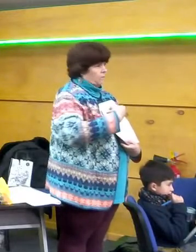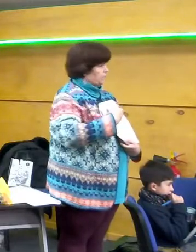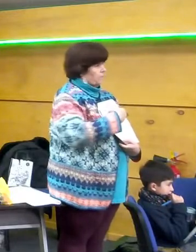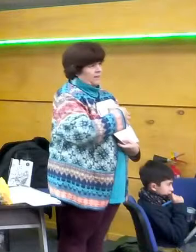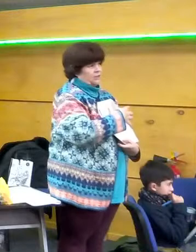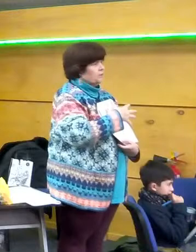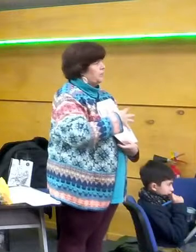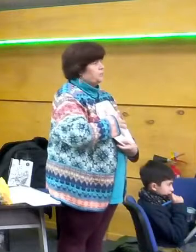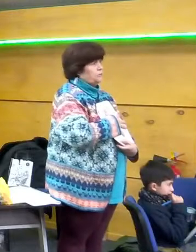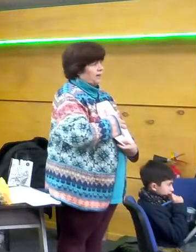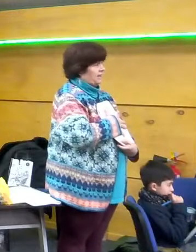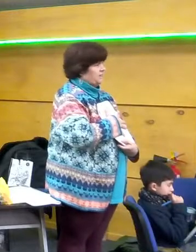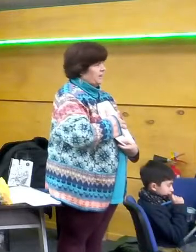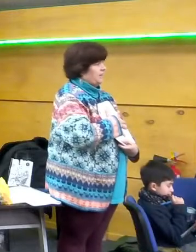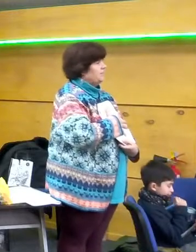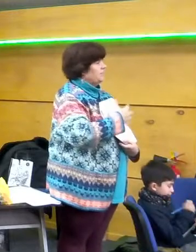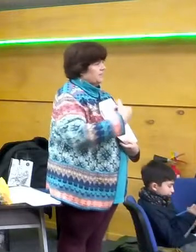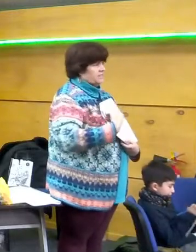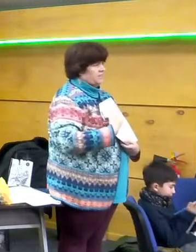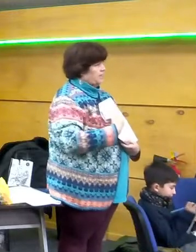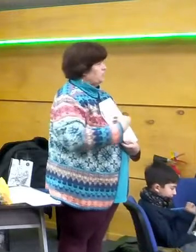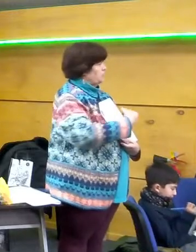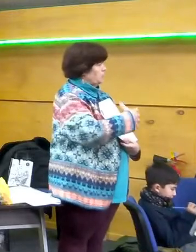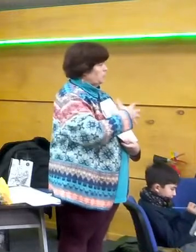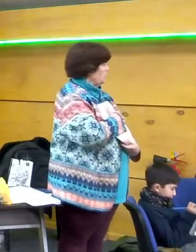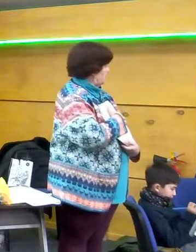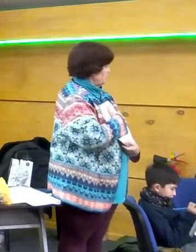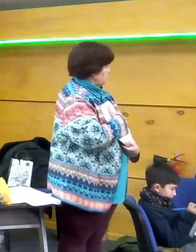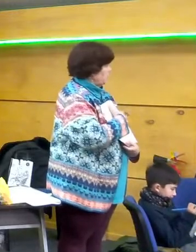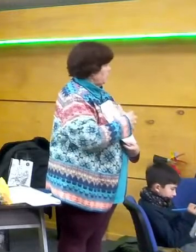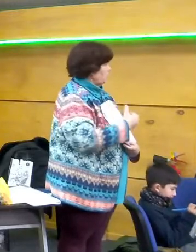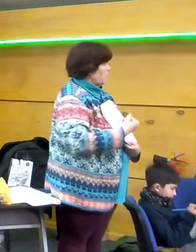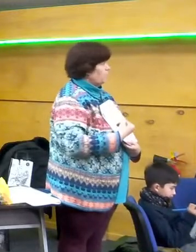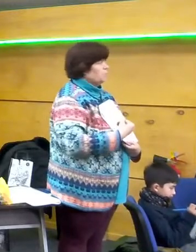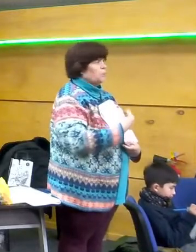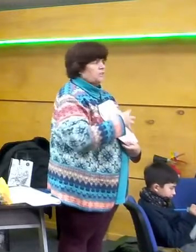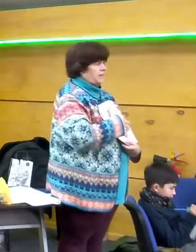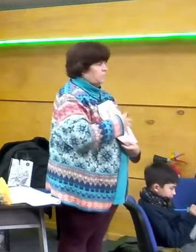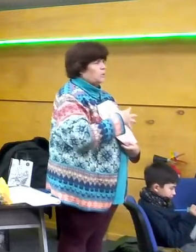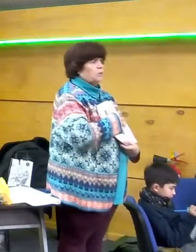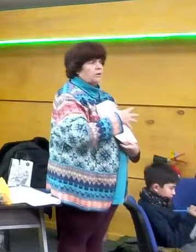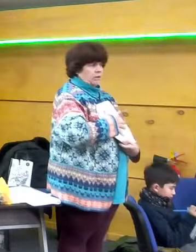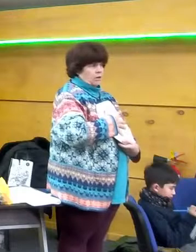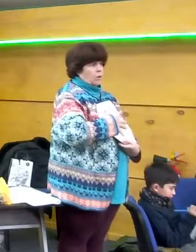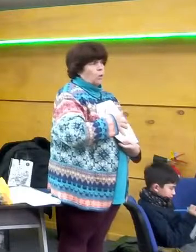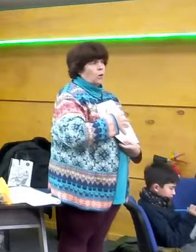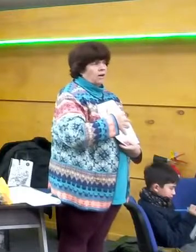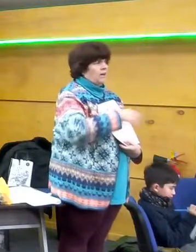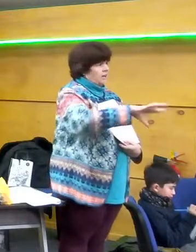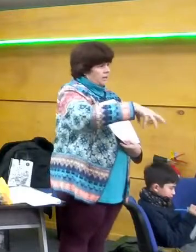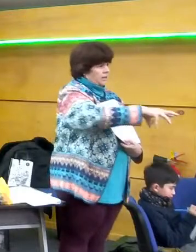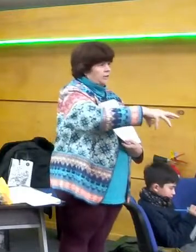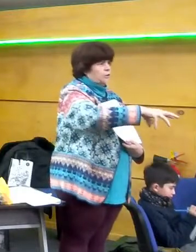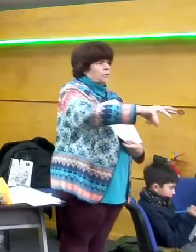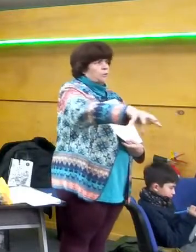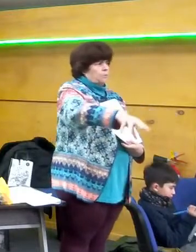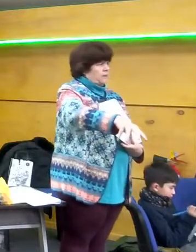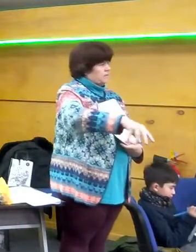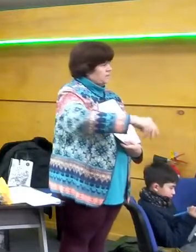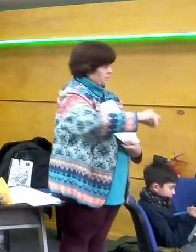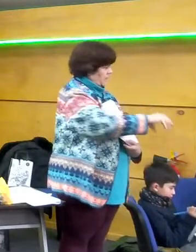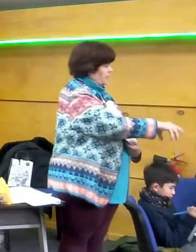through however many you're going to do that day, and the next day do, 5 more, 10 more. Or in